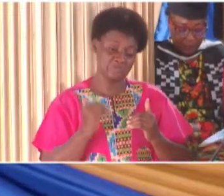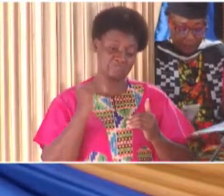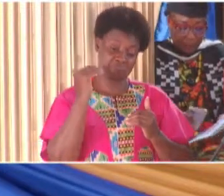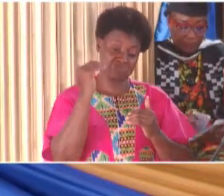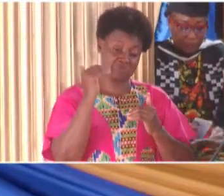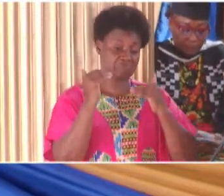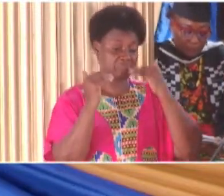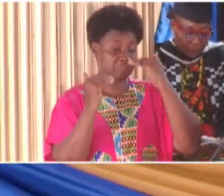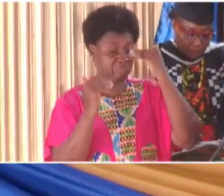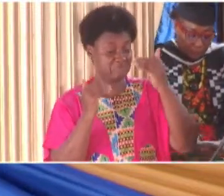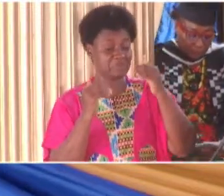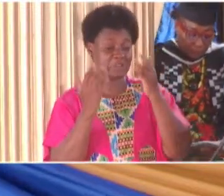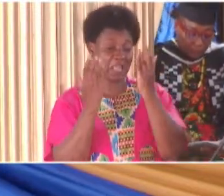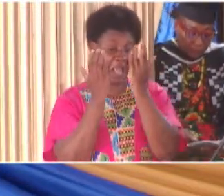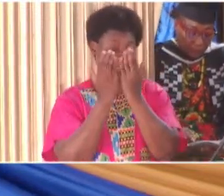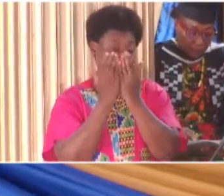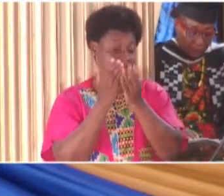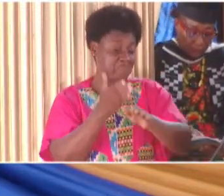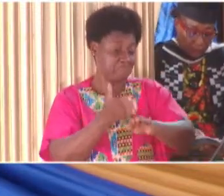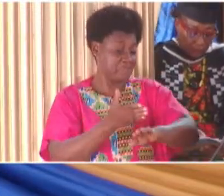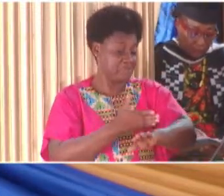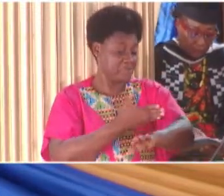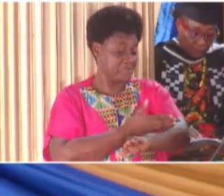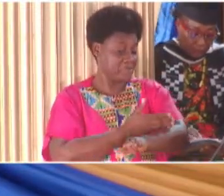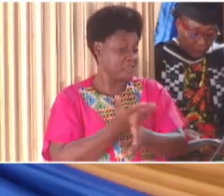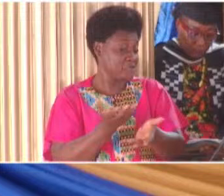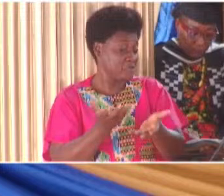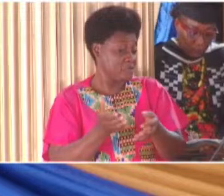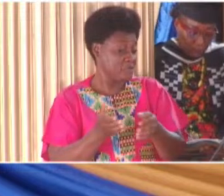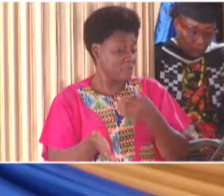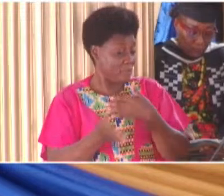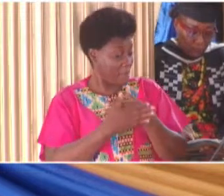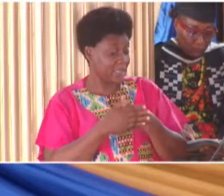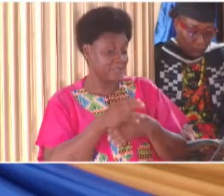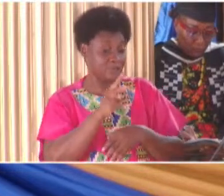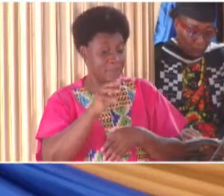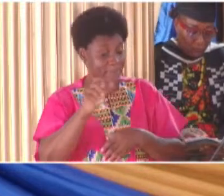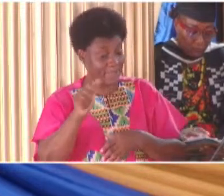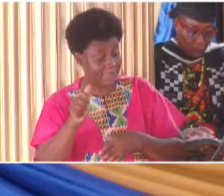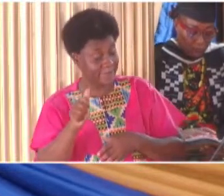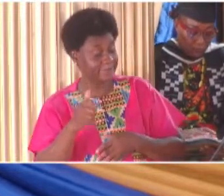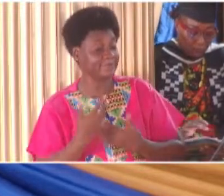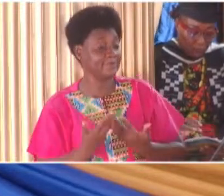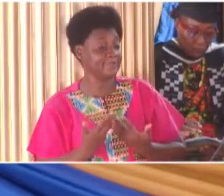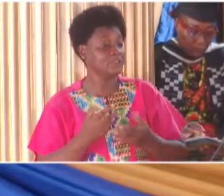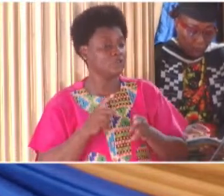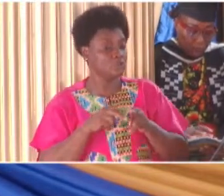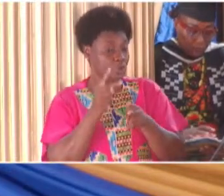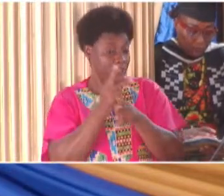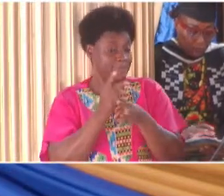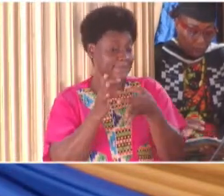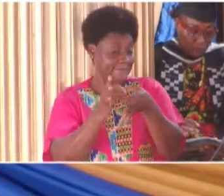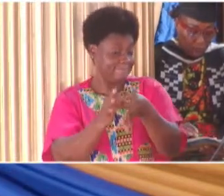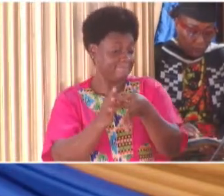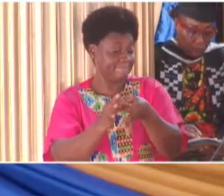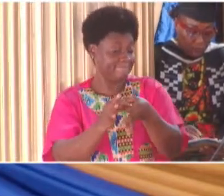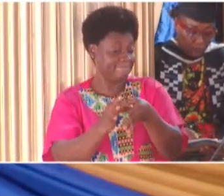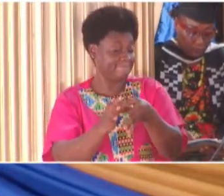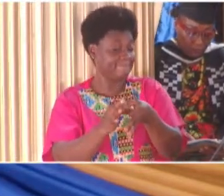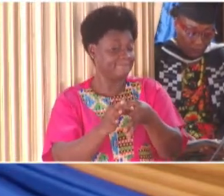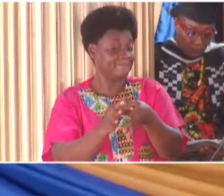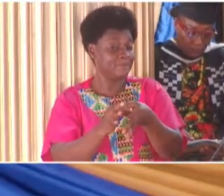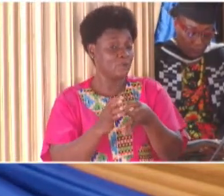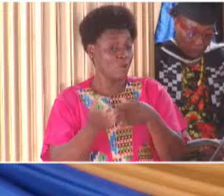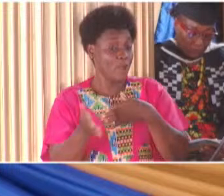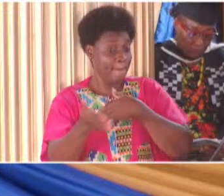ladder of academic progression. You may want to come back to do masters, and so maintain the links. When